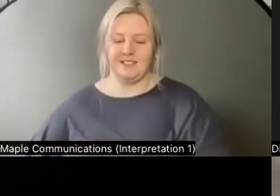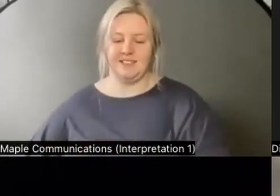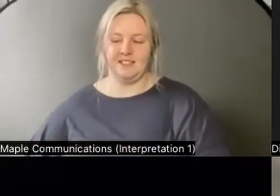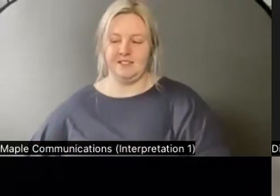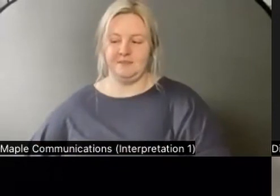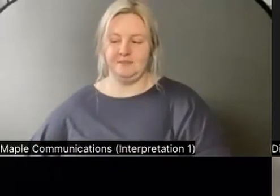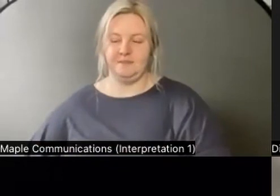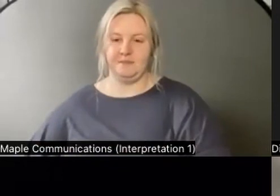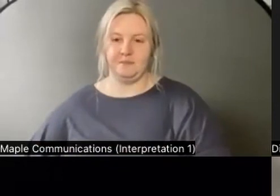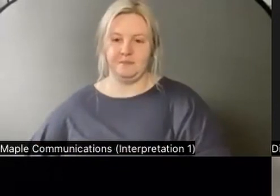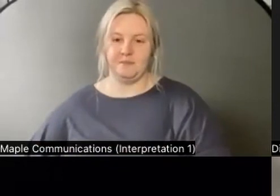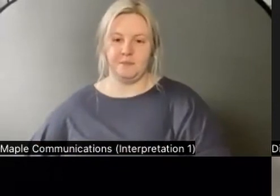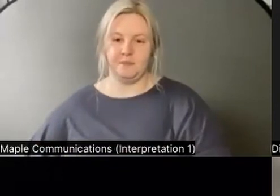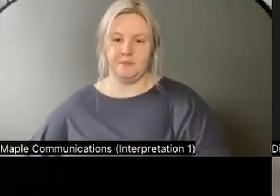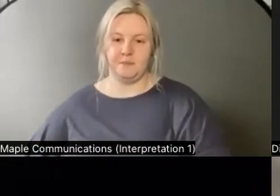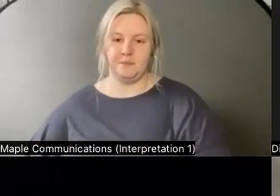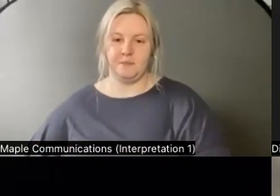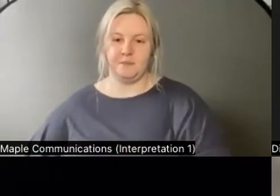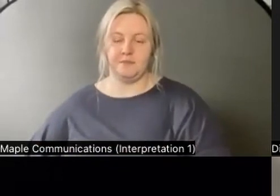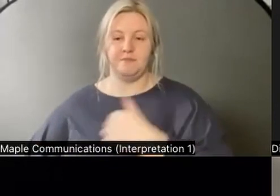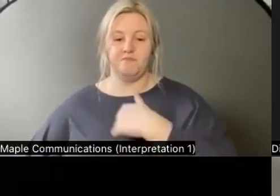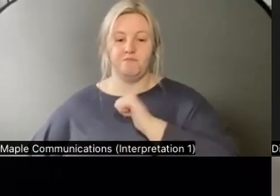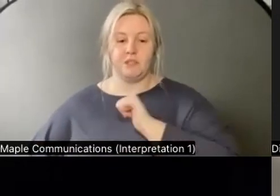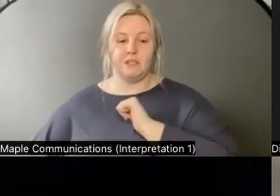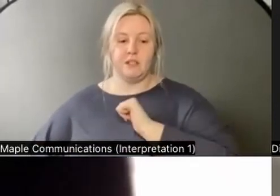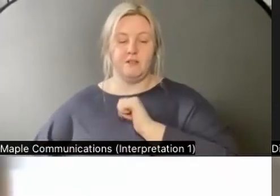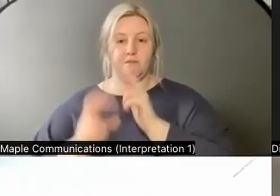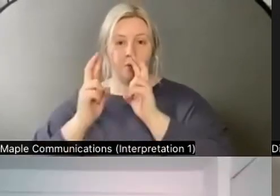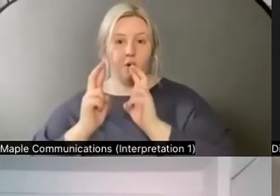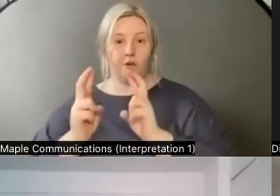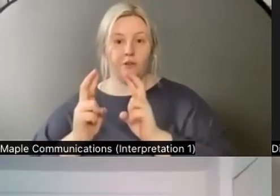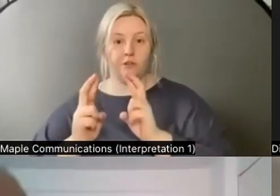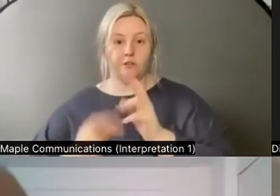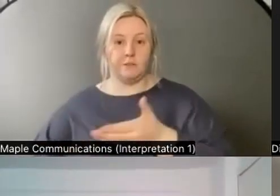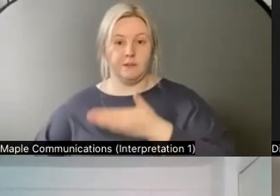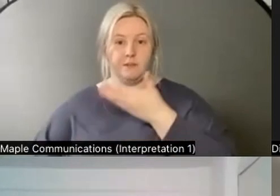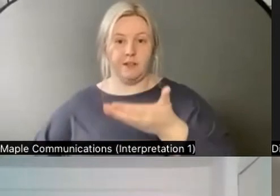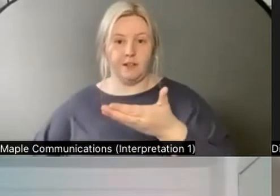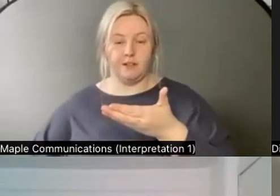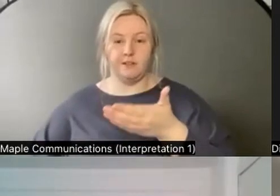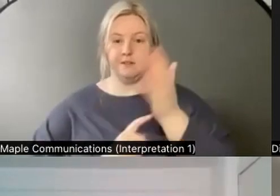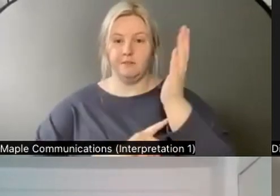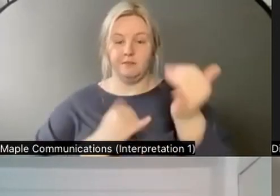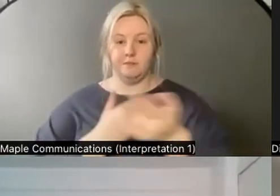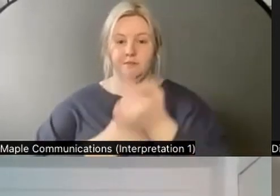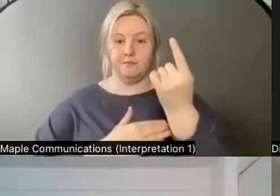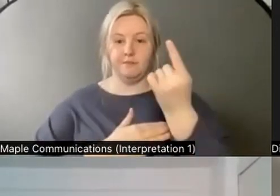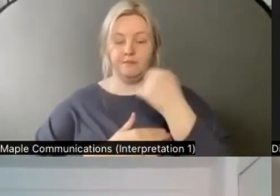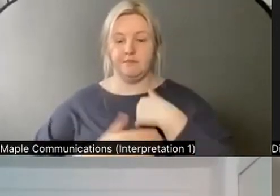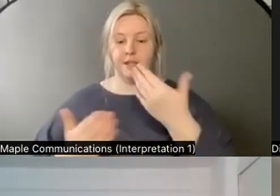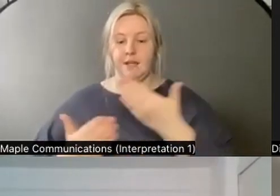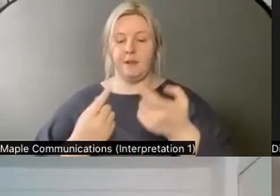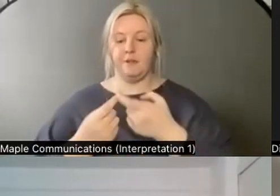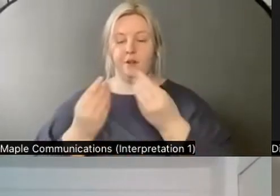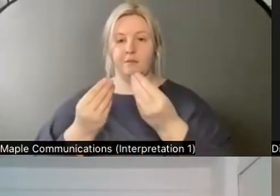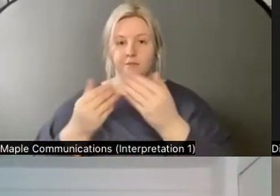I am very honored to be invited to be part of this conversation today, and I'm joining you from the traditional, ancestral,